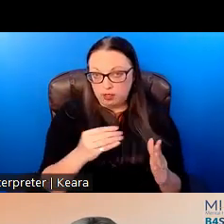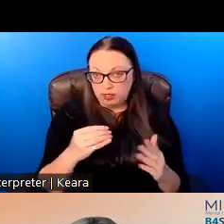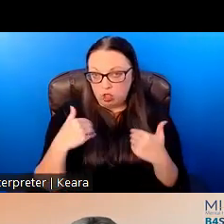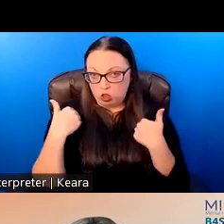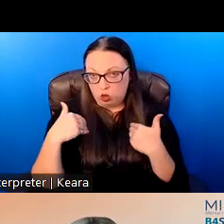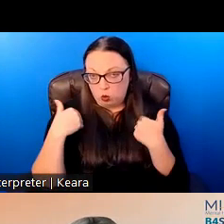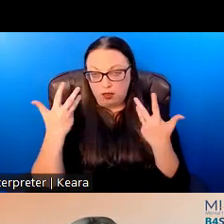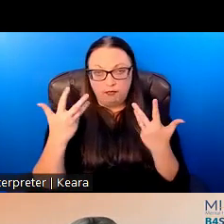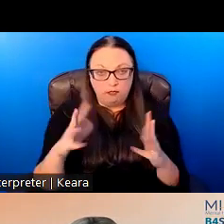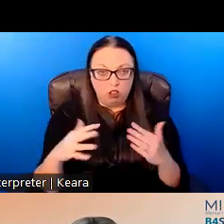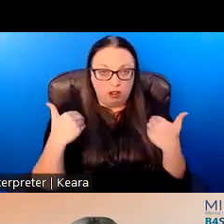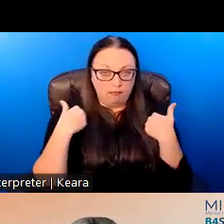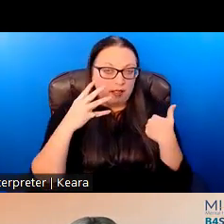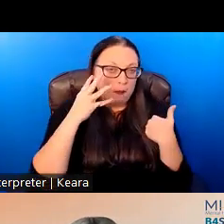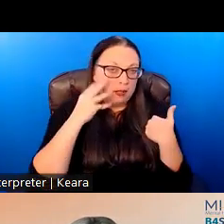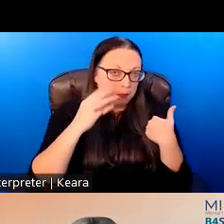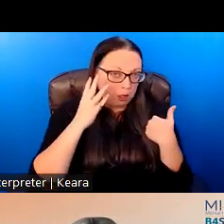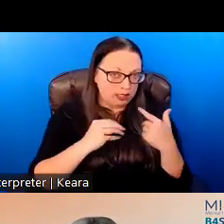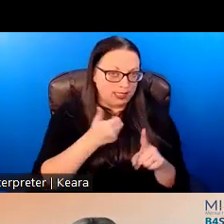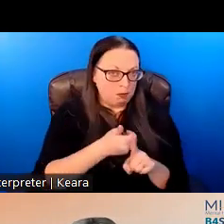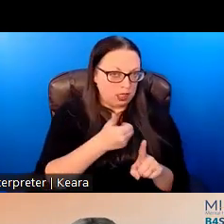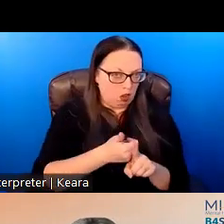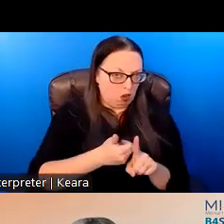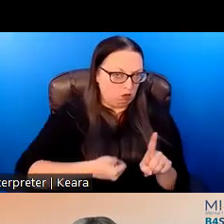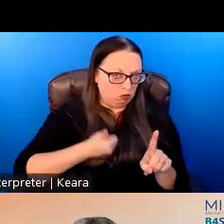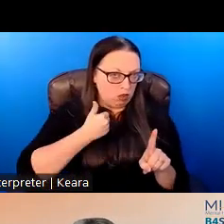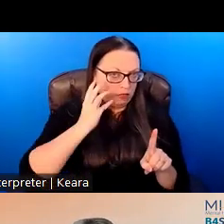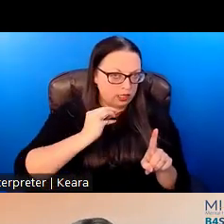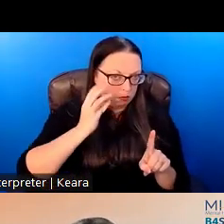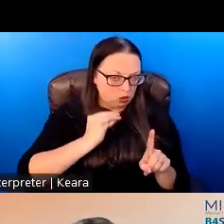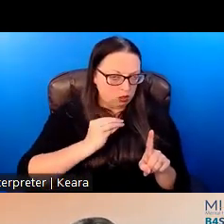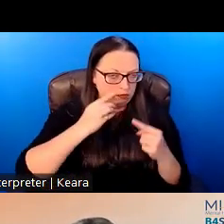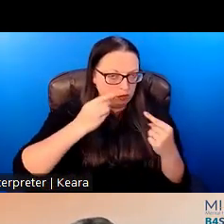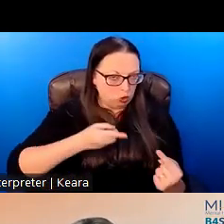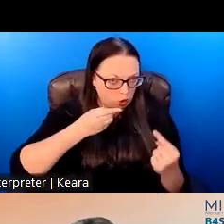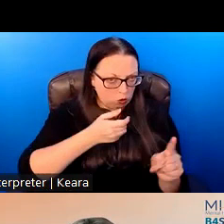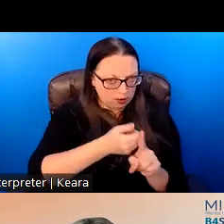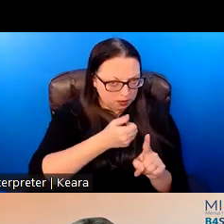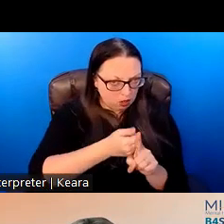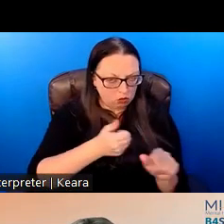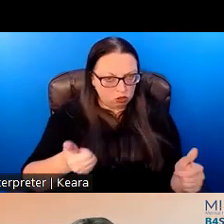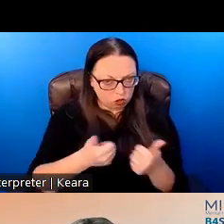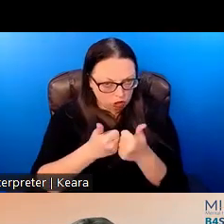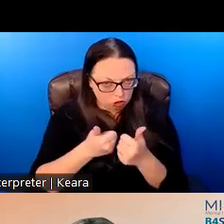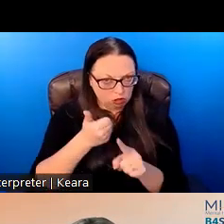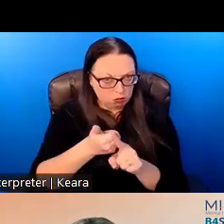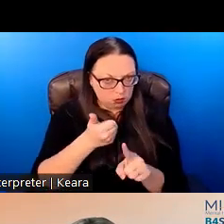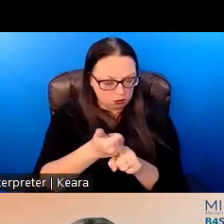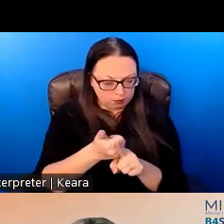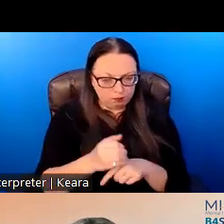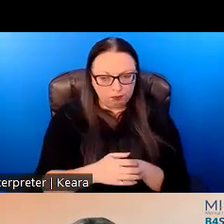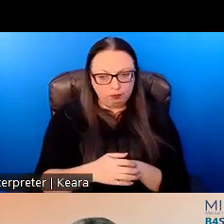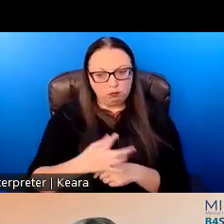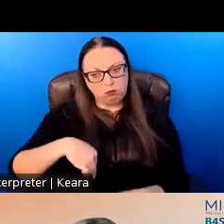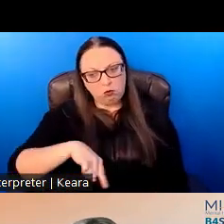have lived experience. They've have some struggles and some challenges, and we like